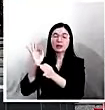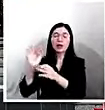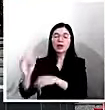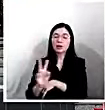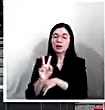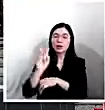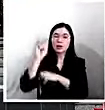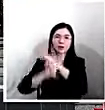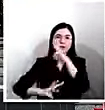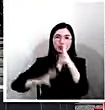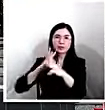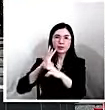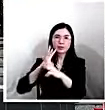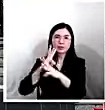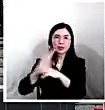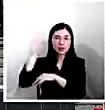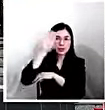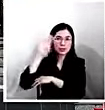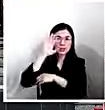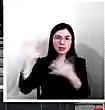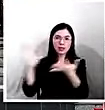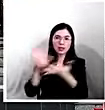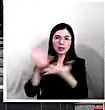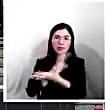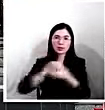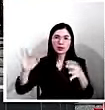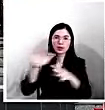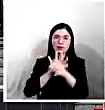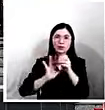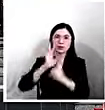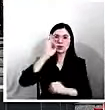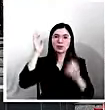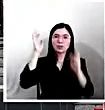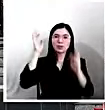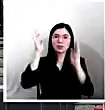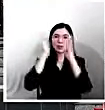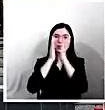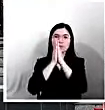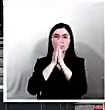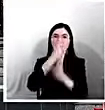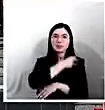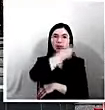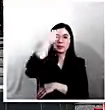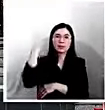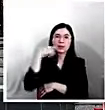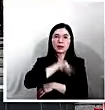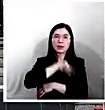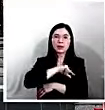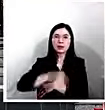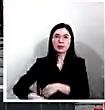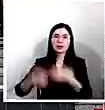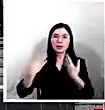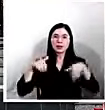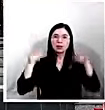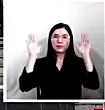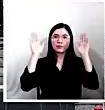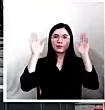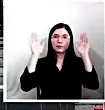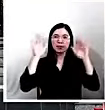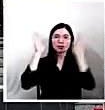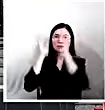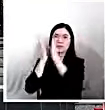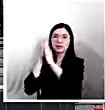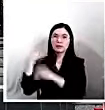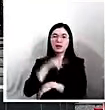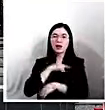the world, seeking the ruin of souls. Amen. Mary, Queen of Angels, pray for us.